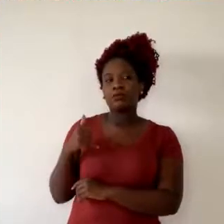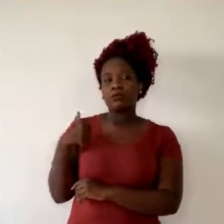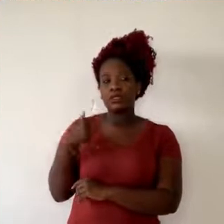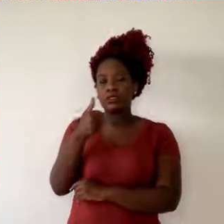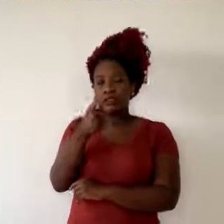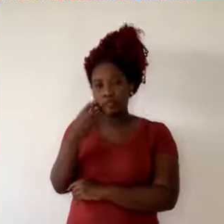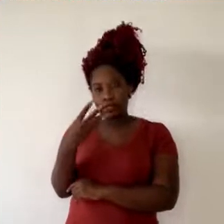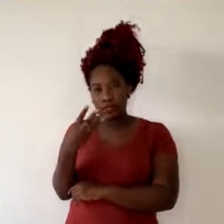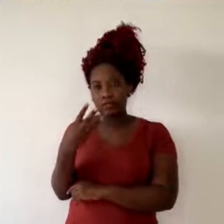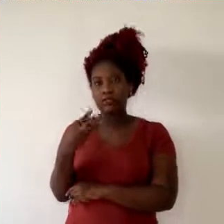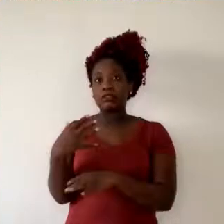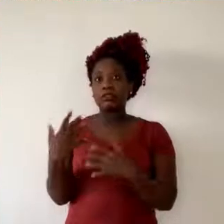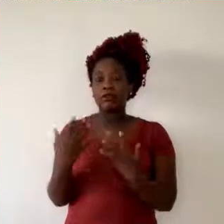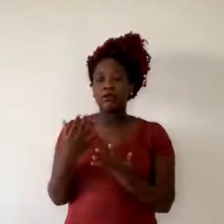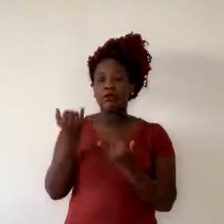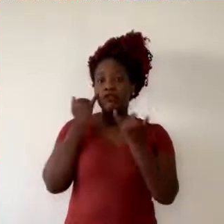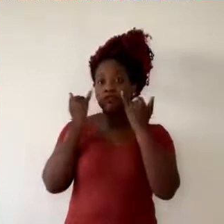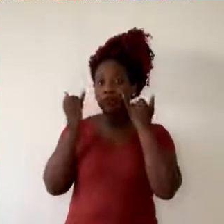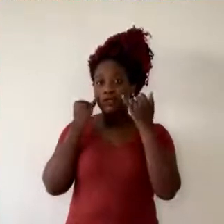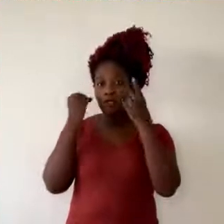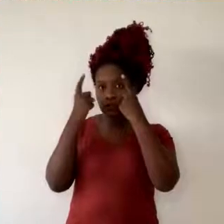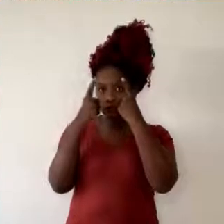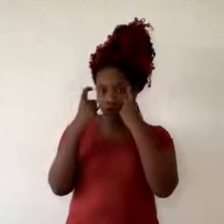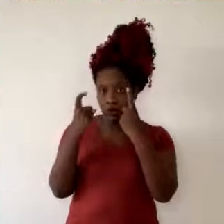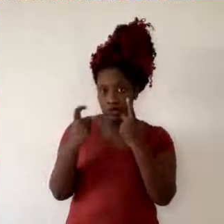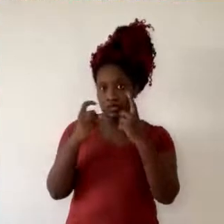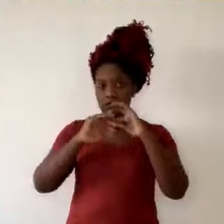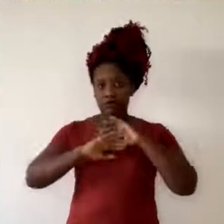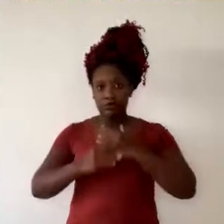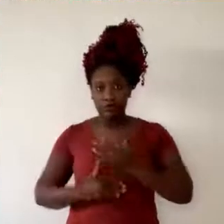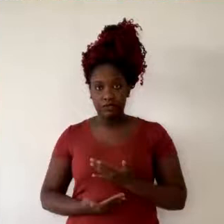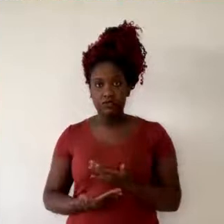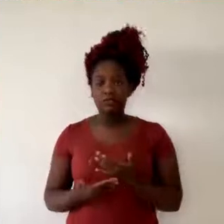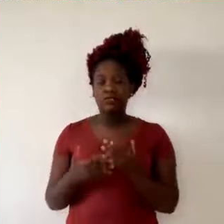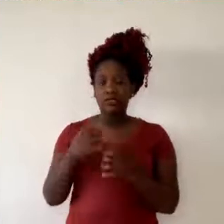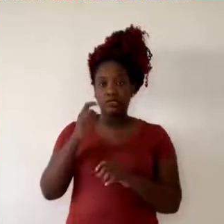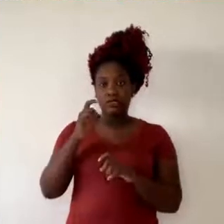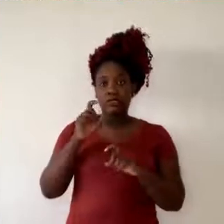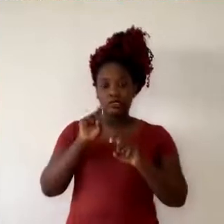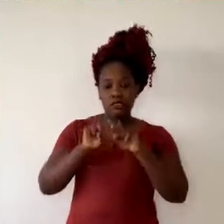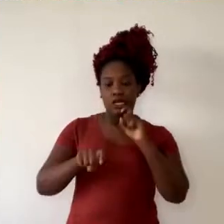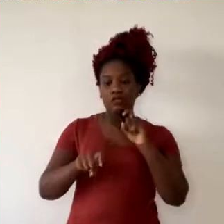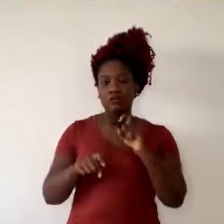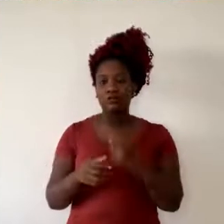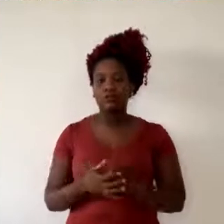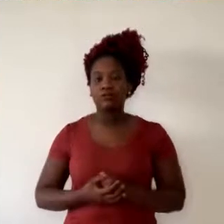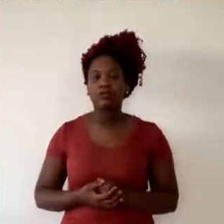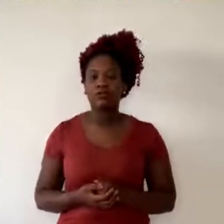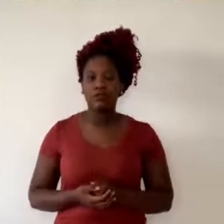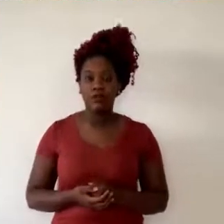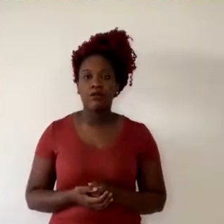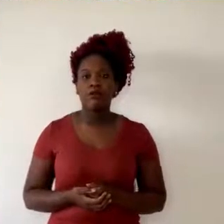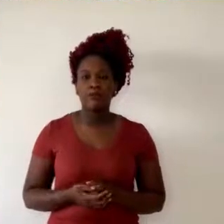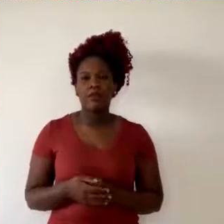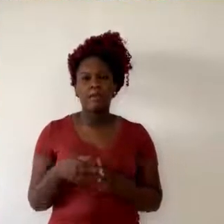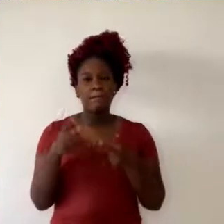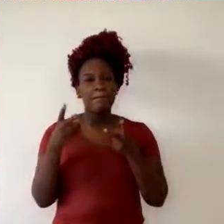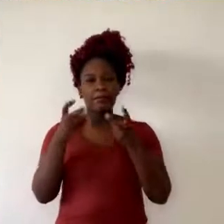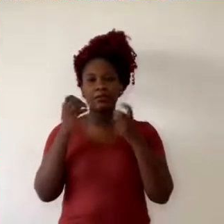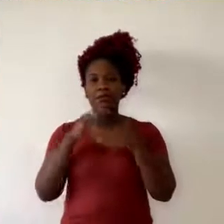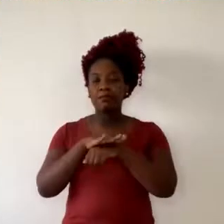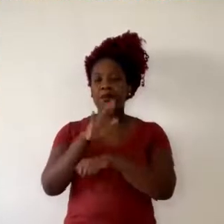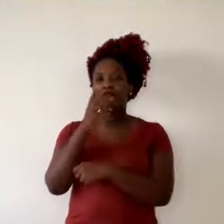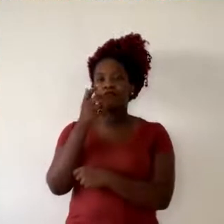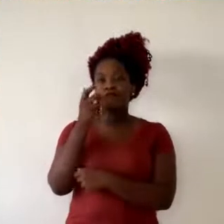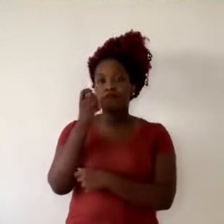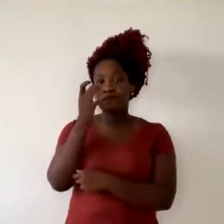16, 13 years old, so this type of physical violence that we account